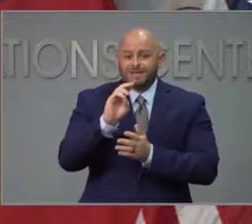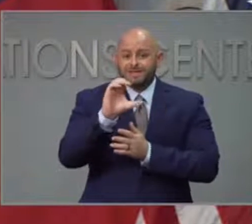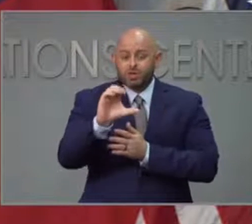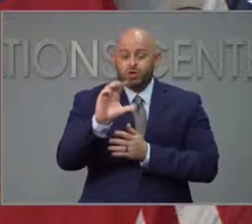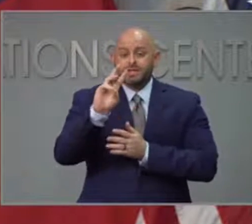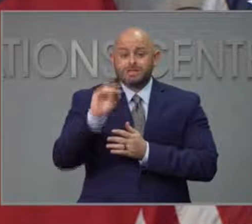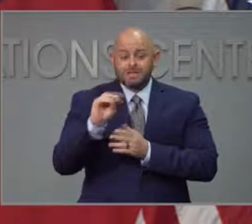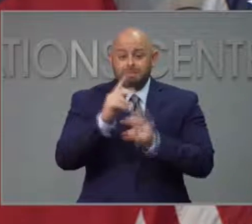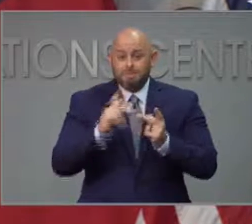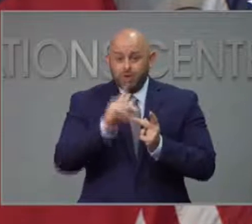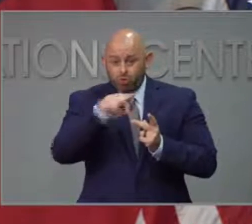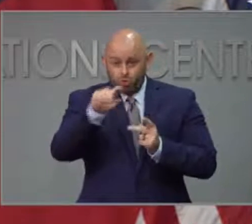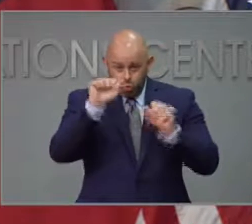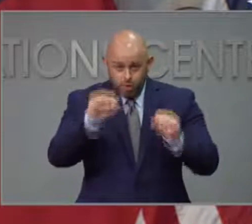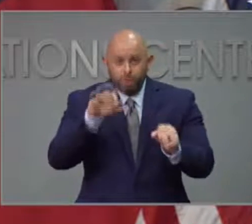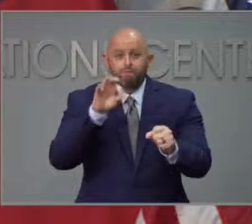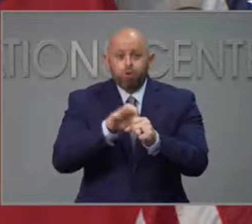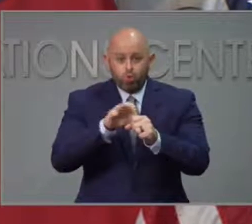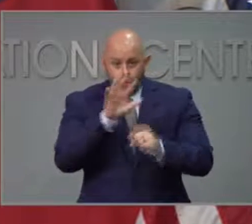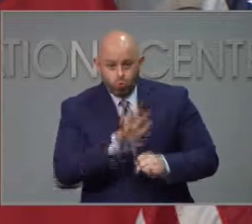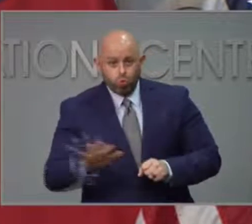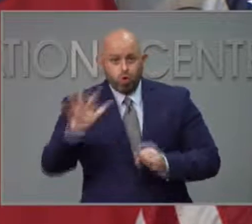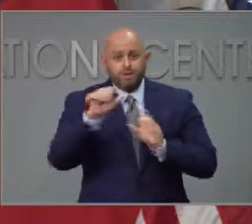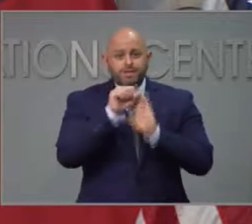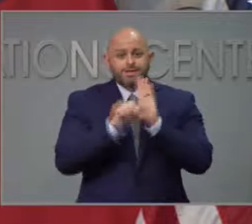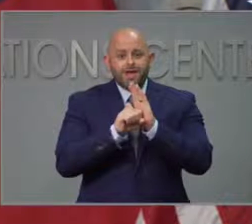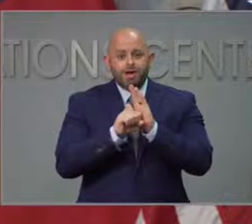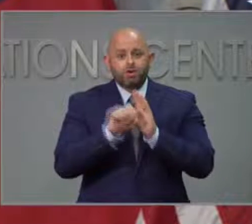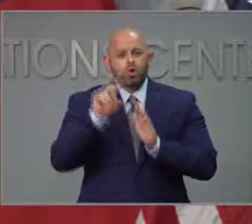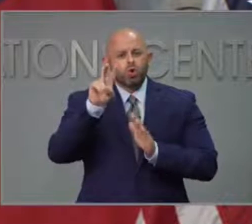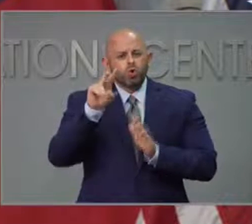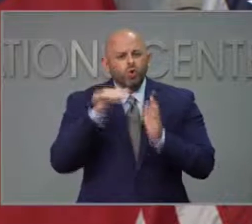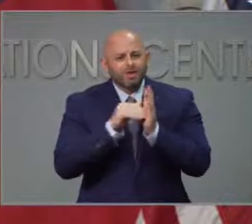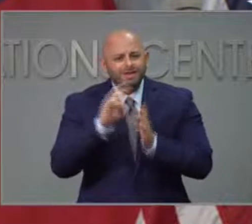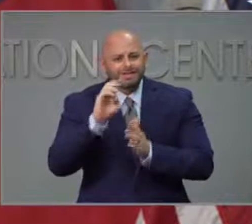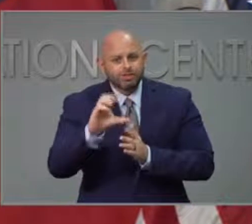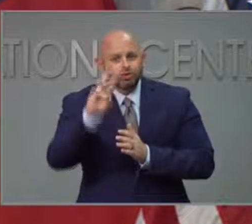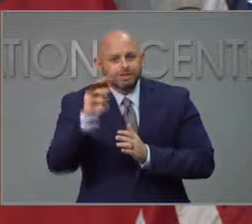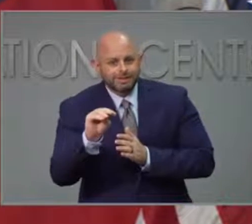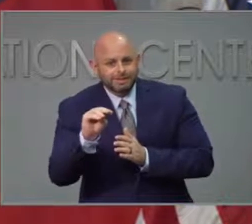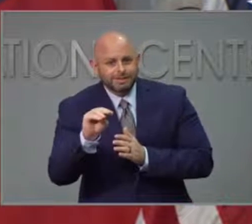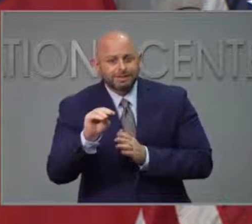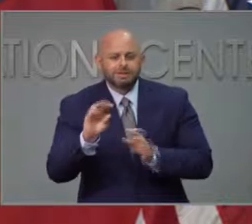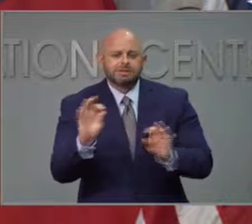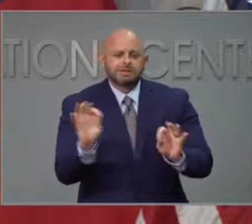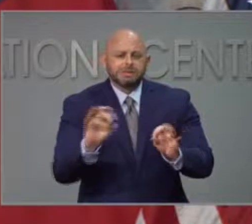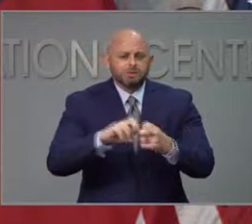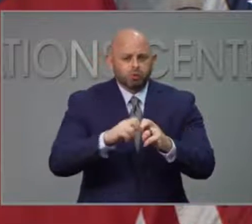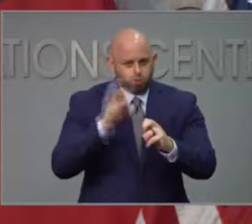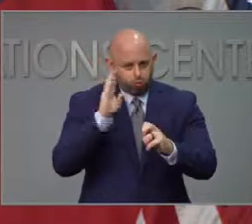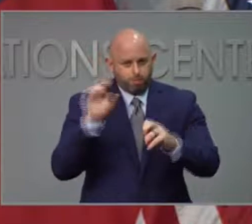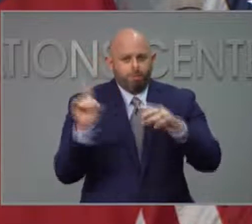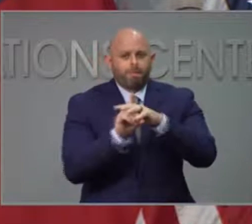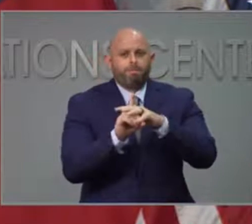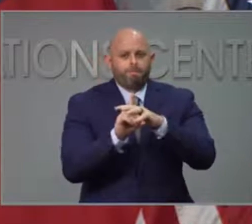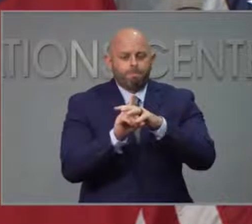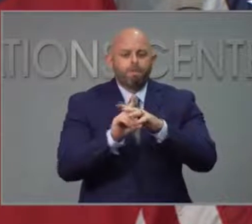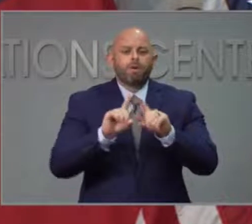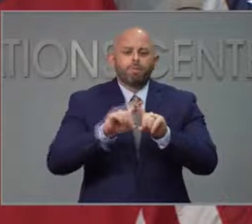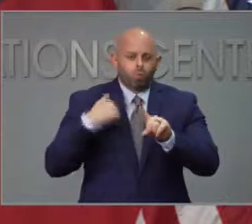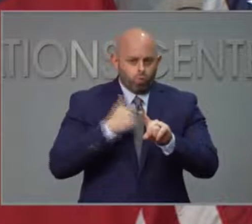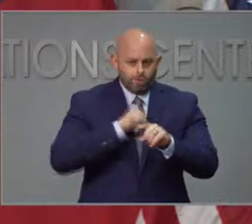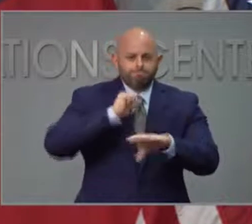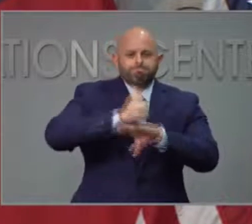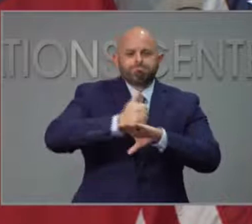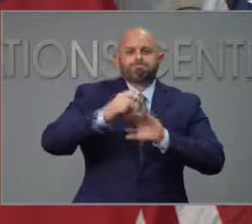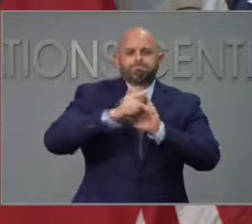state. Minor issues are going to happen, and protocols are in place to address these circumstances